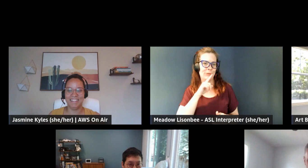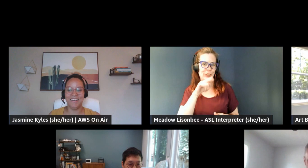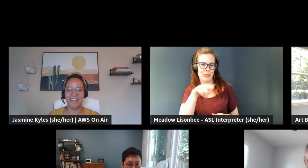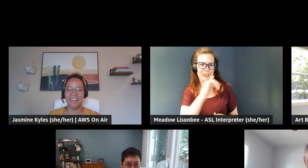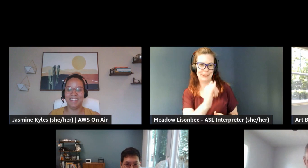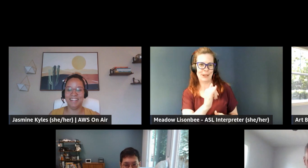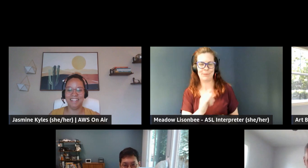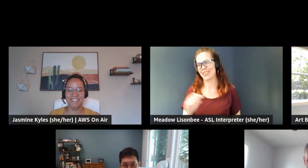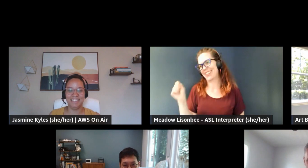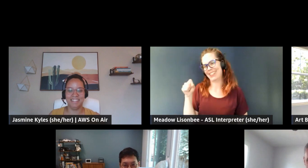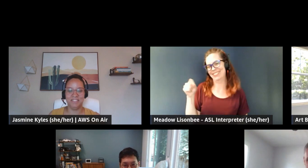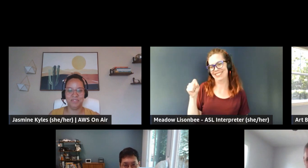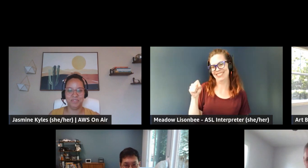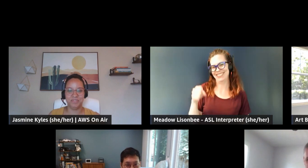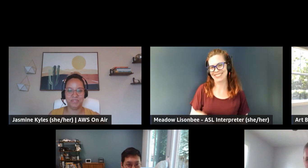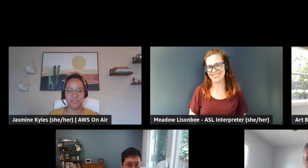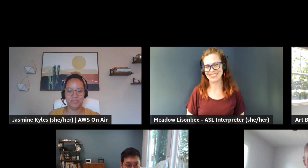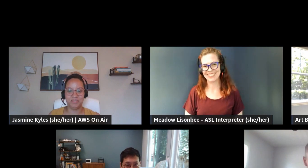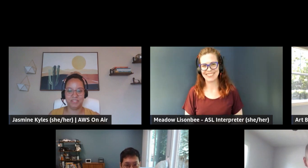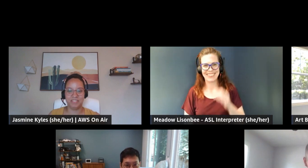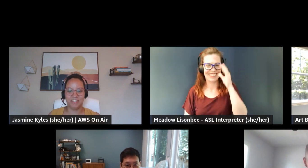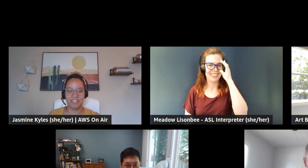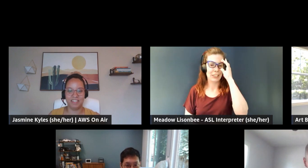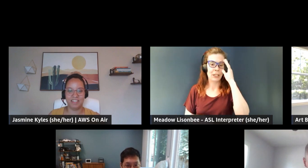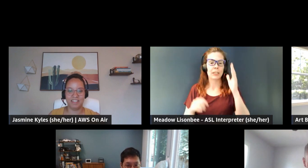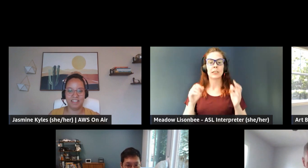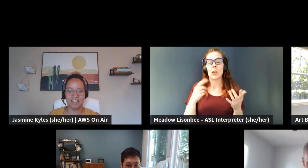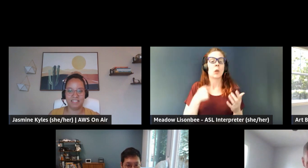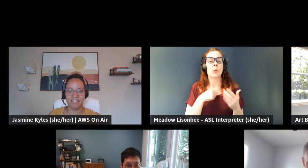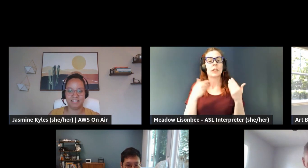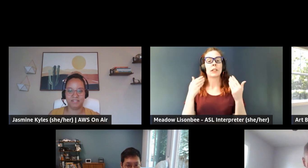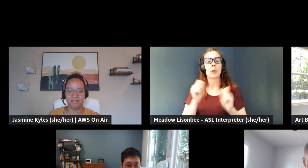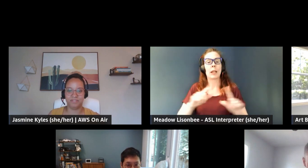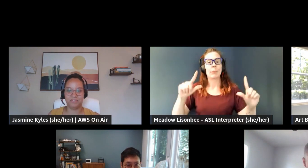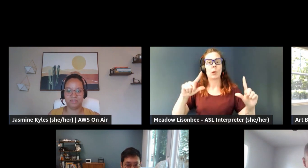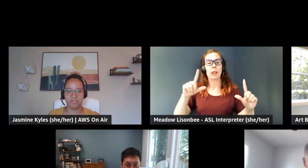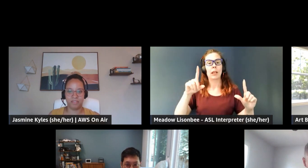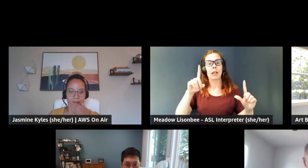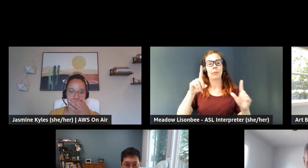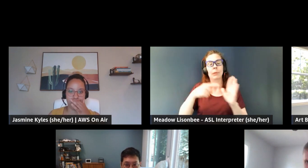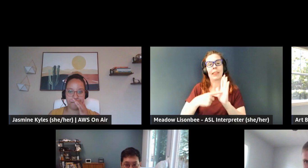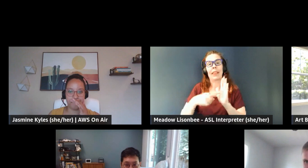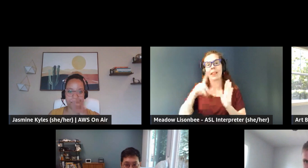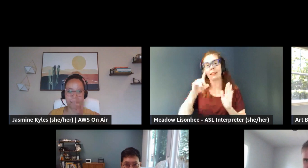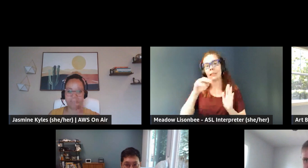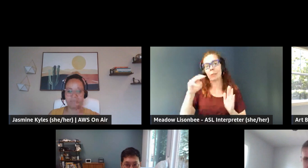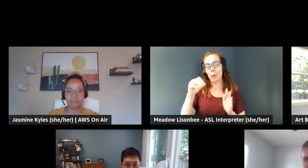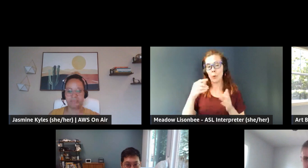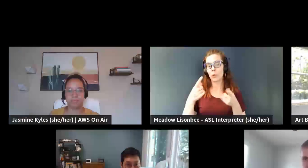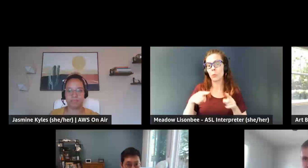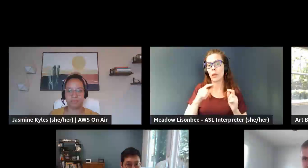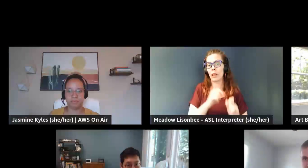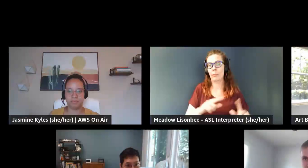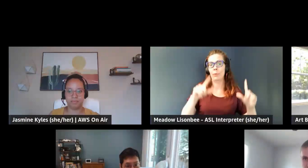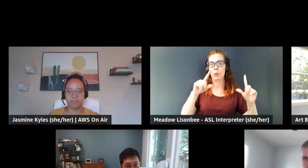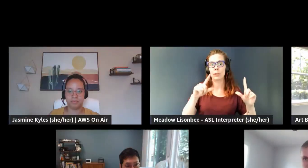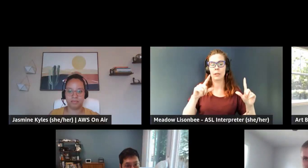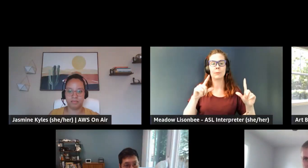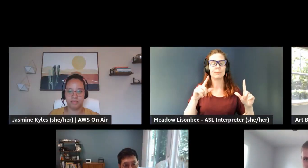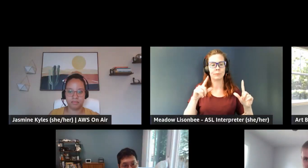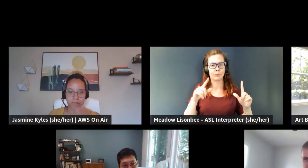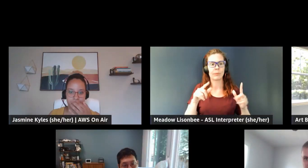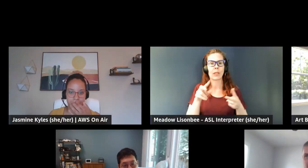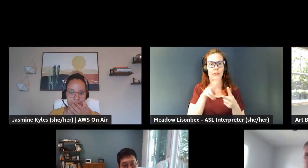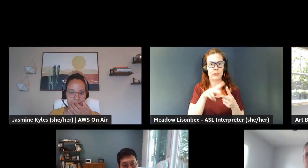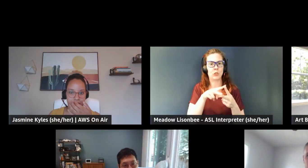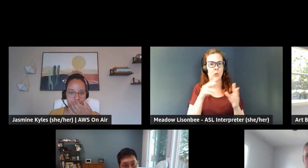too. Oh yeah. Okay, yeah, so we can pull up the demo, and while we pull that up, there's 2